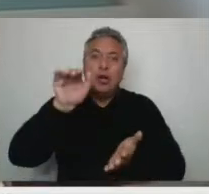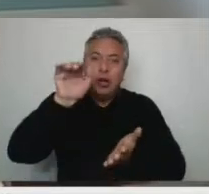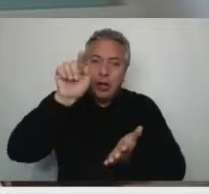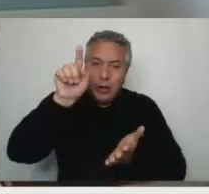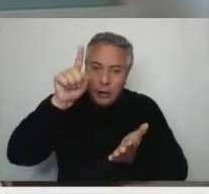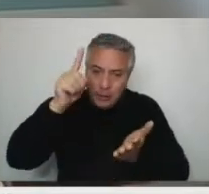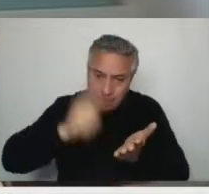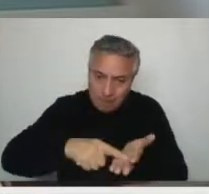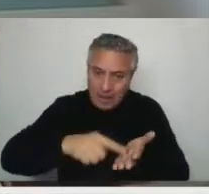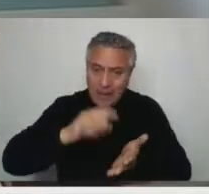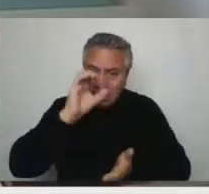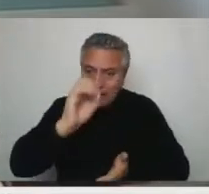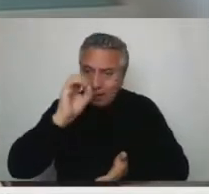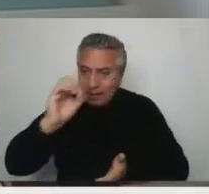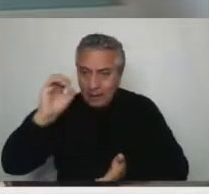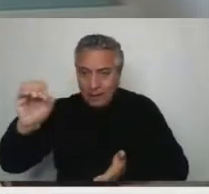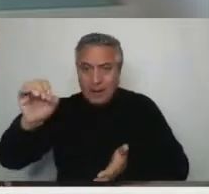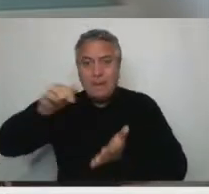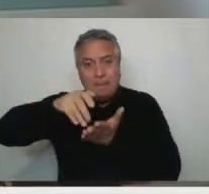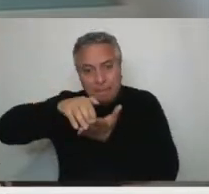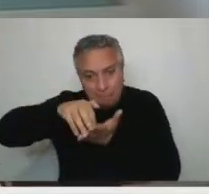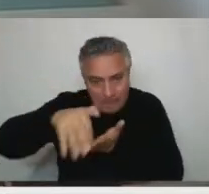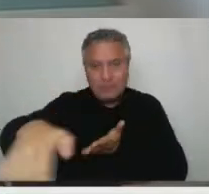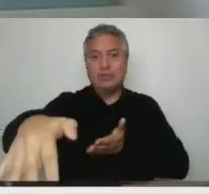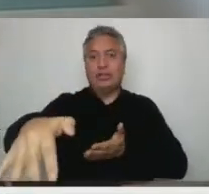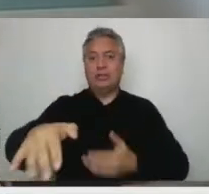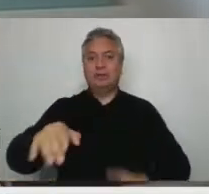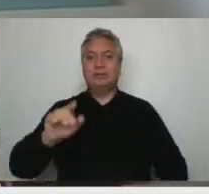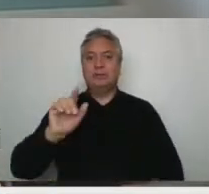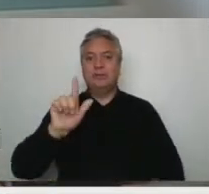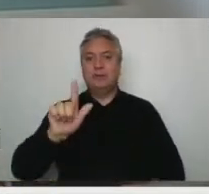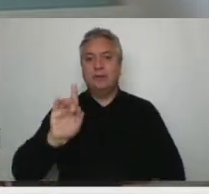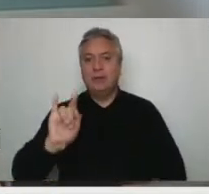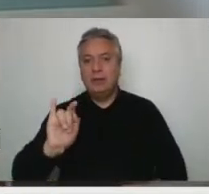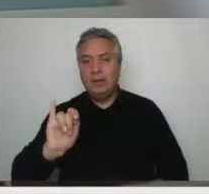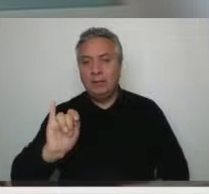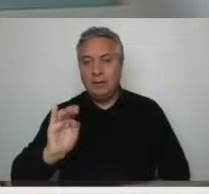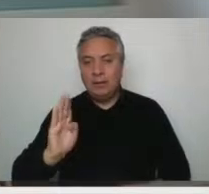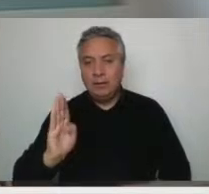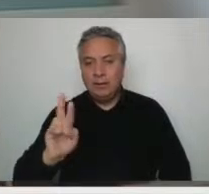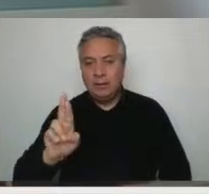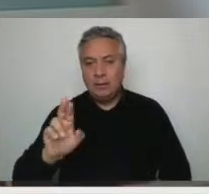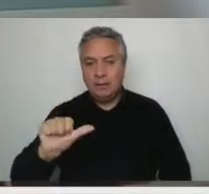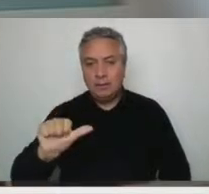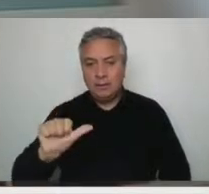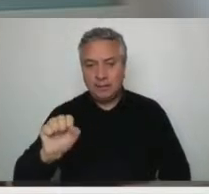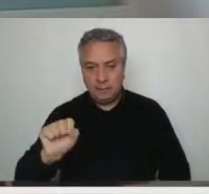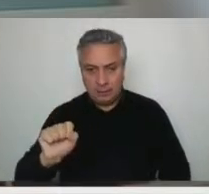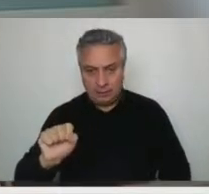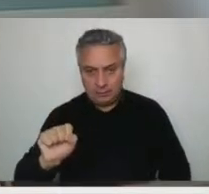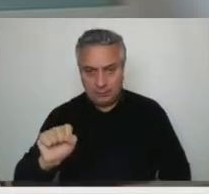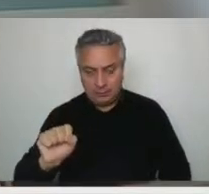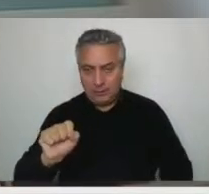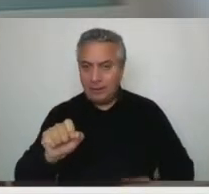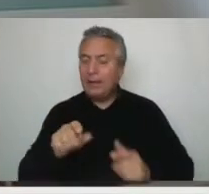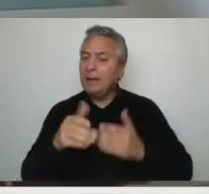expenditure was reduced at today's price annually by 188 billion